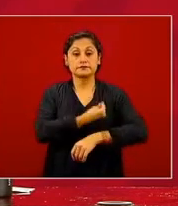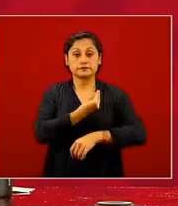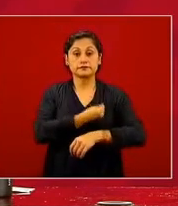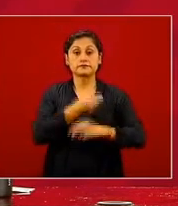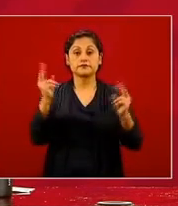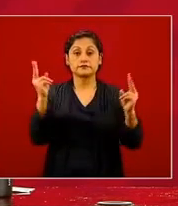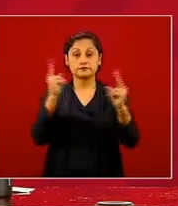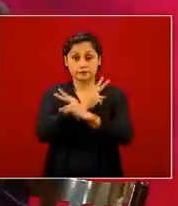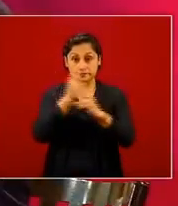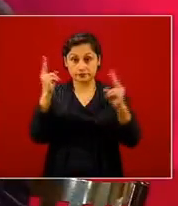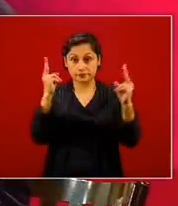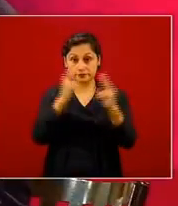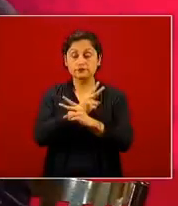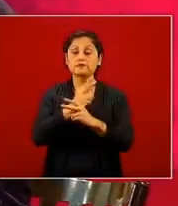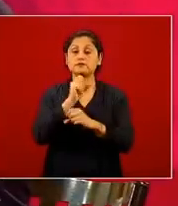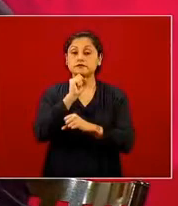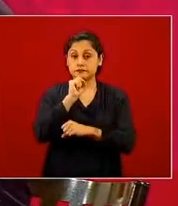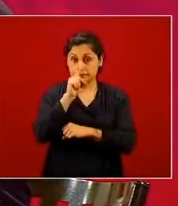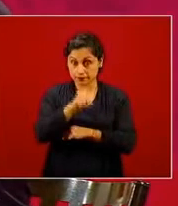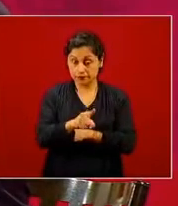they have